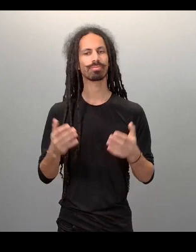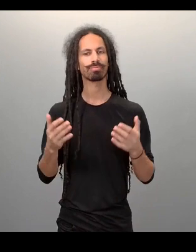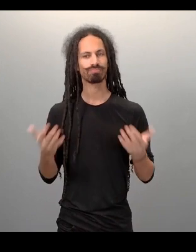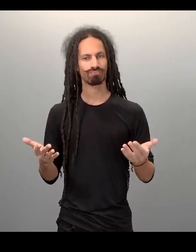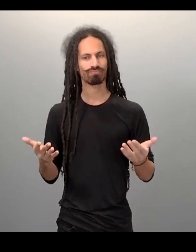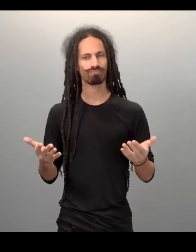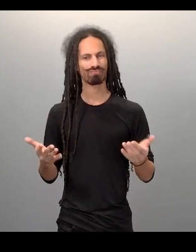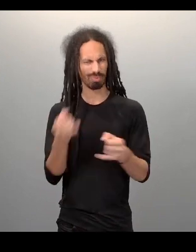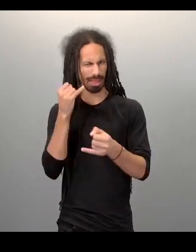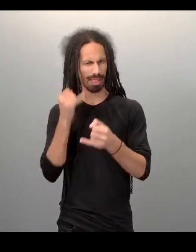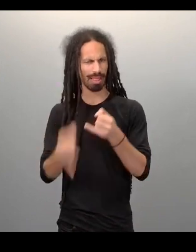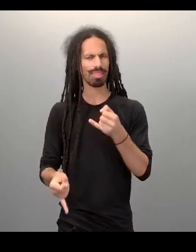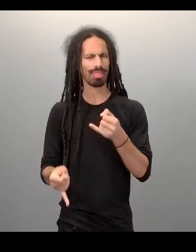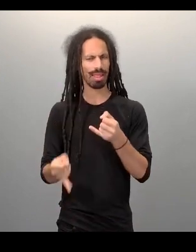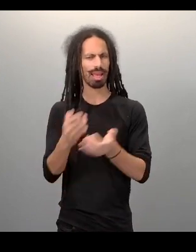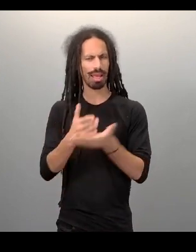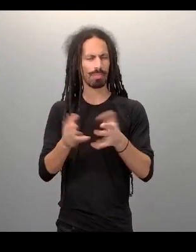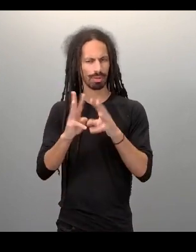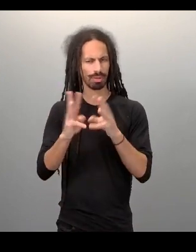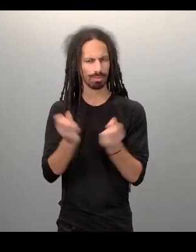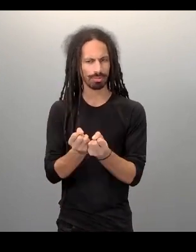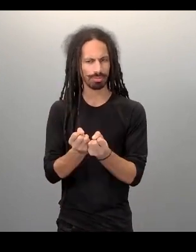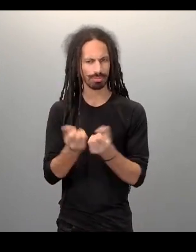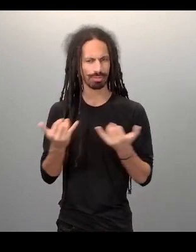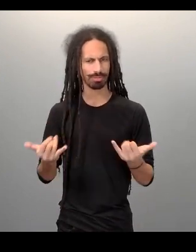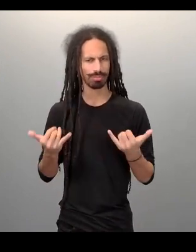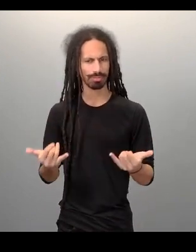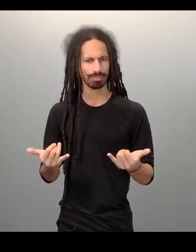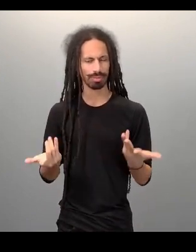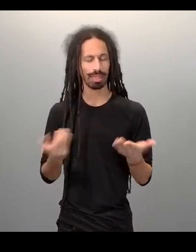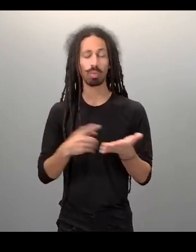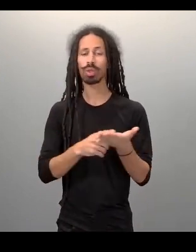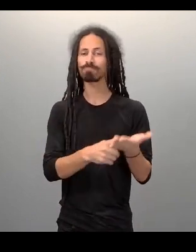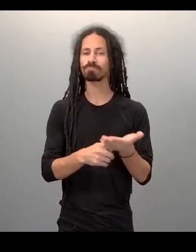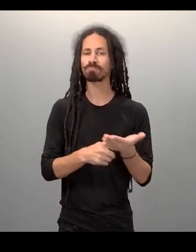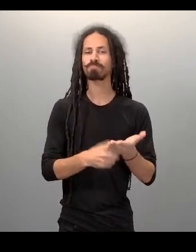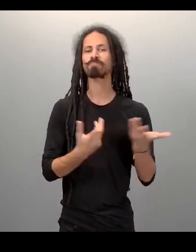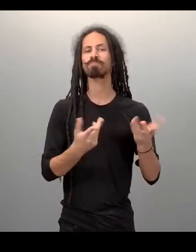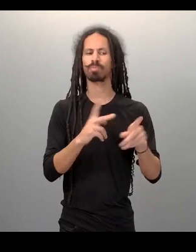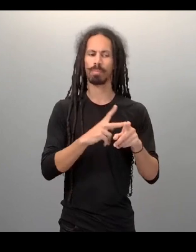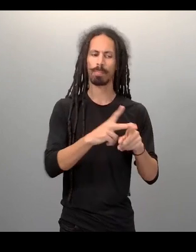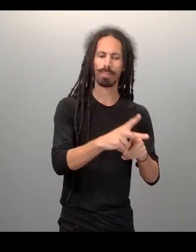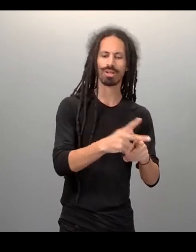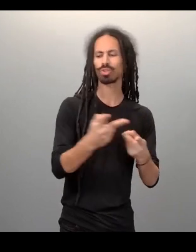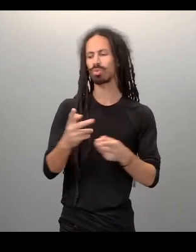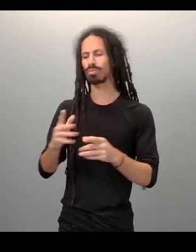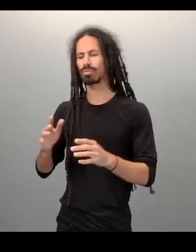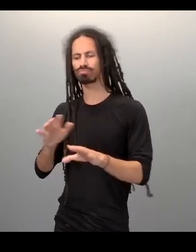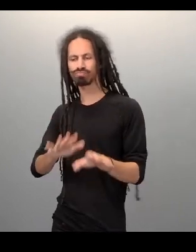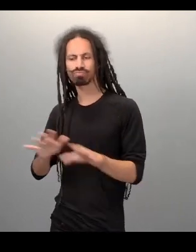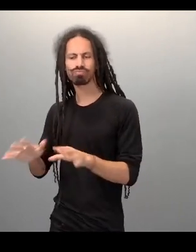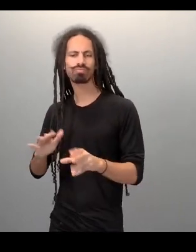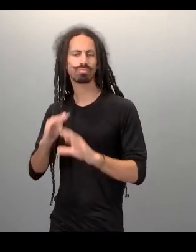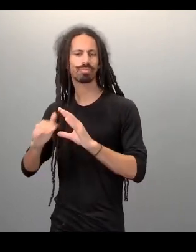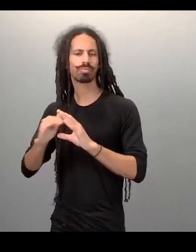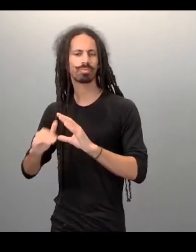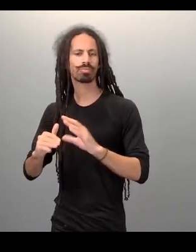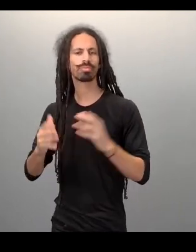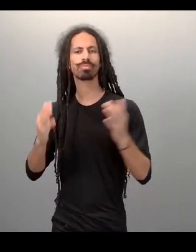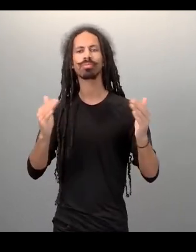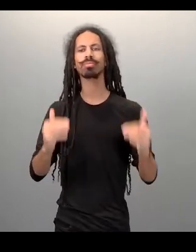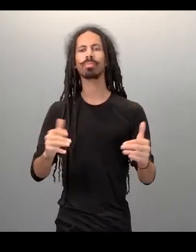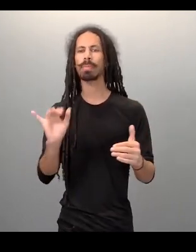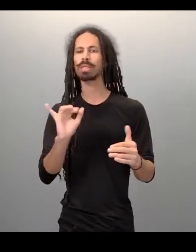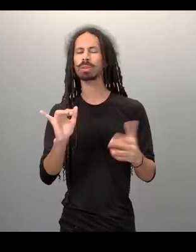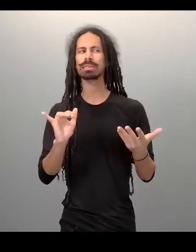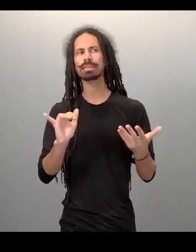last part of today's presentation. And we've spoken about professional versus casual emails. But let's also talk about when is it